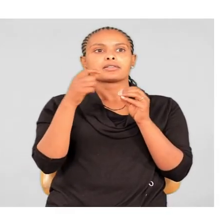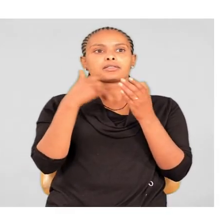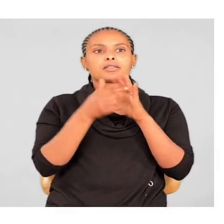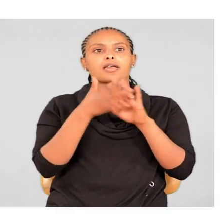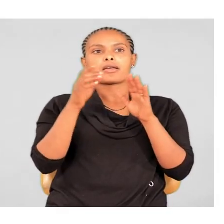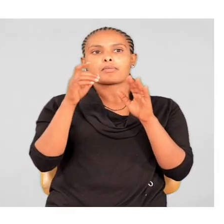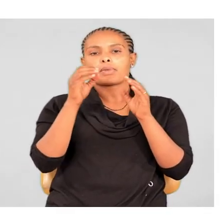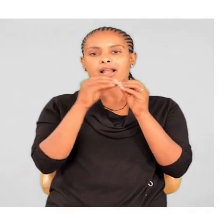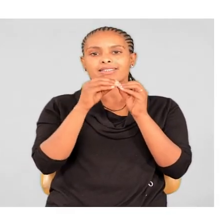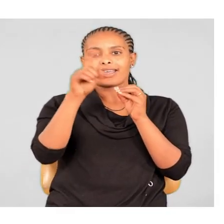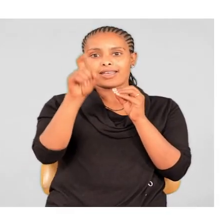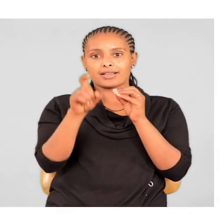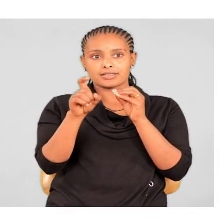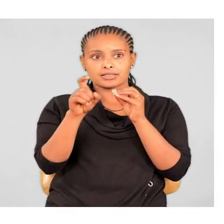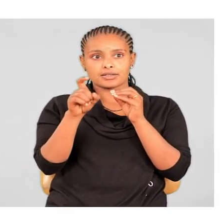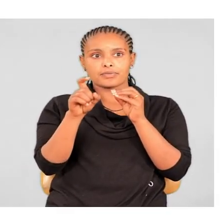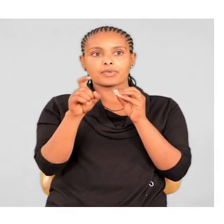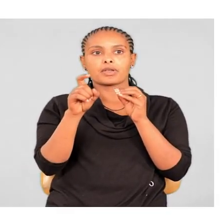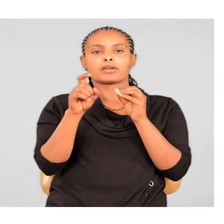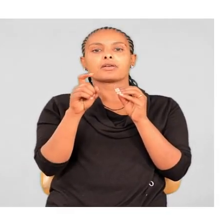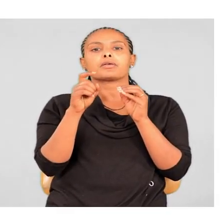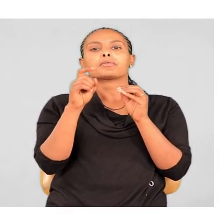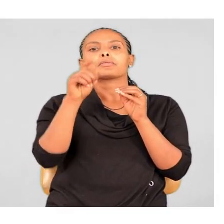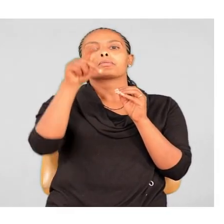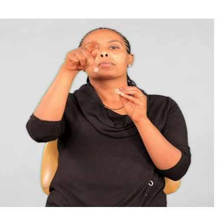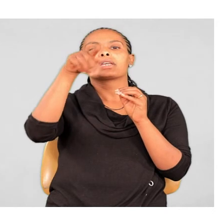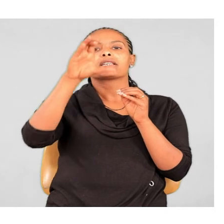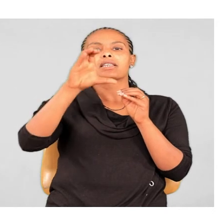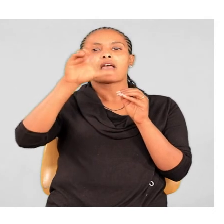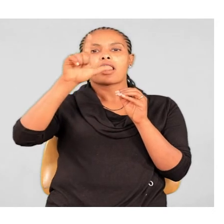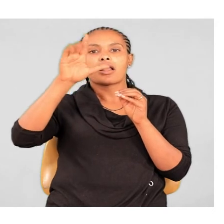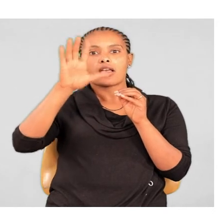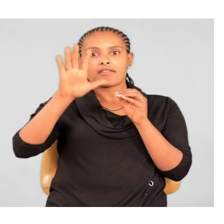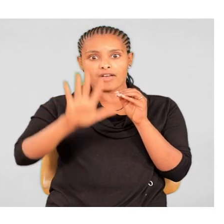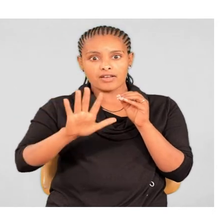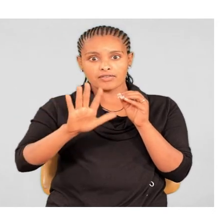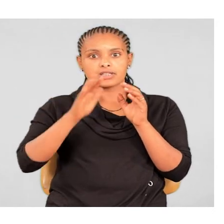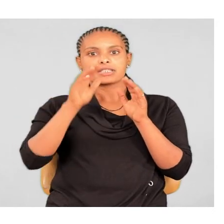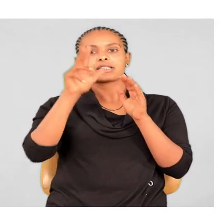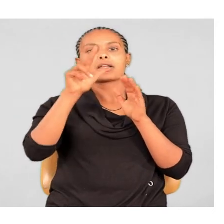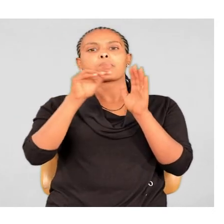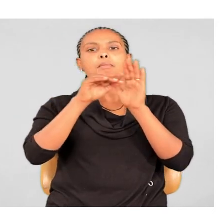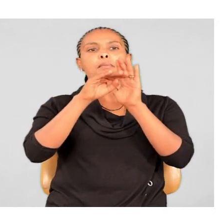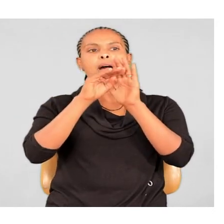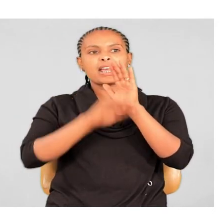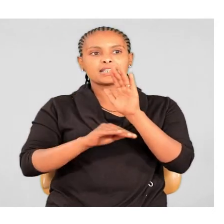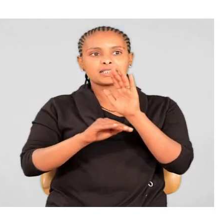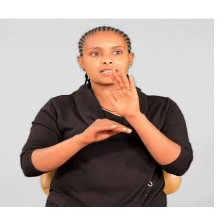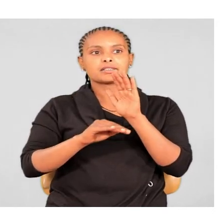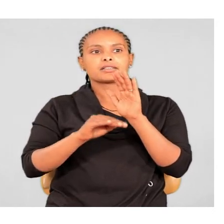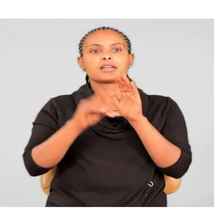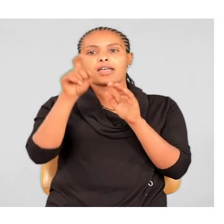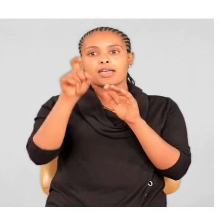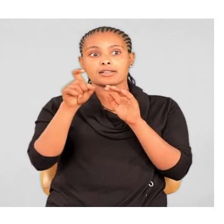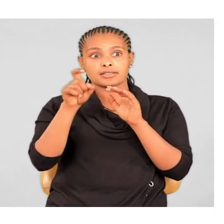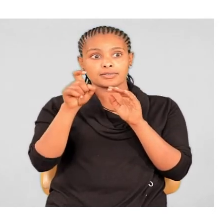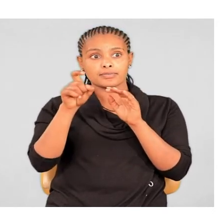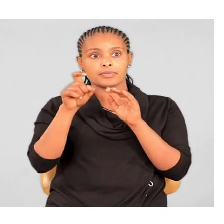plus X. Equilibrium concentration of PCl5 is 3 minus X Equilibrium concentration is